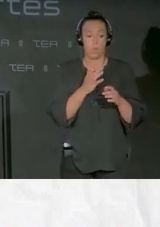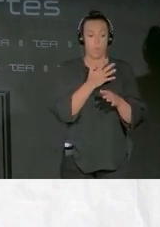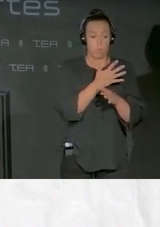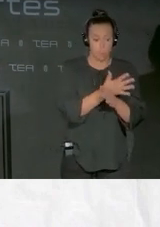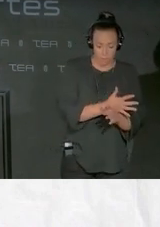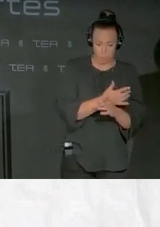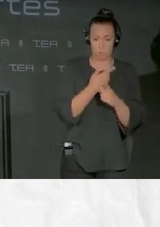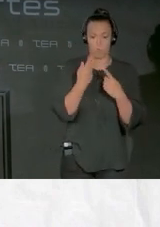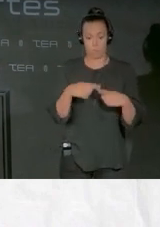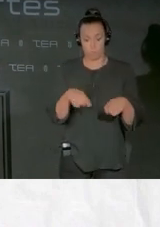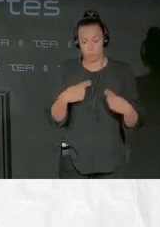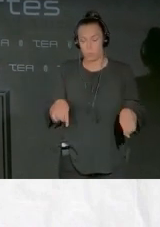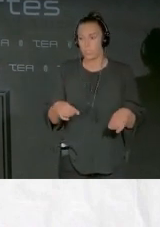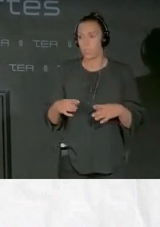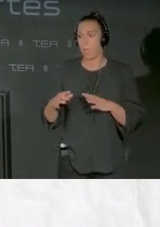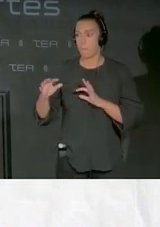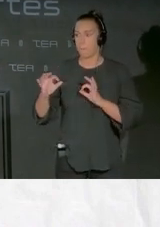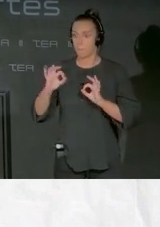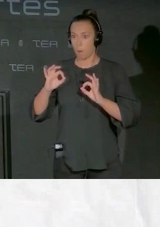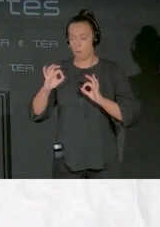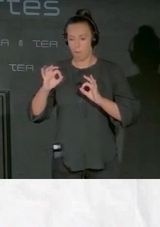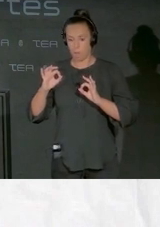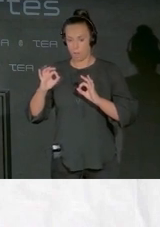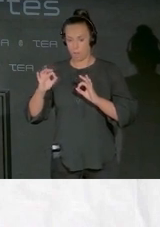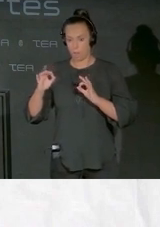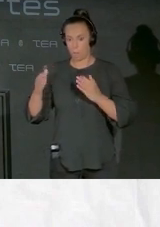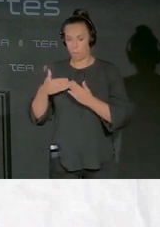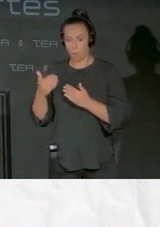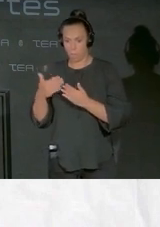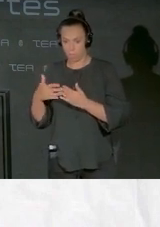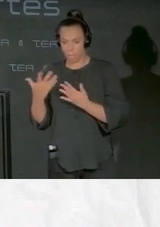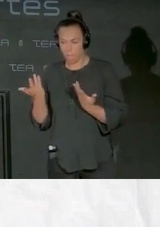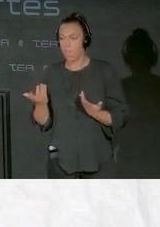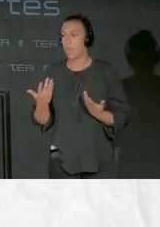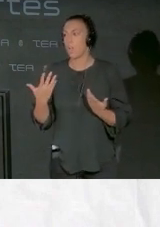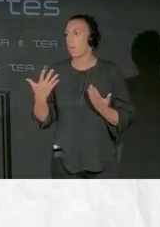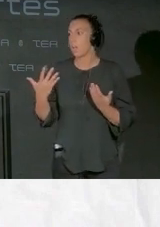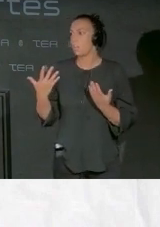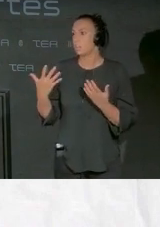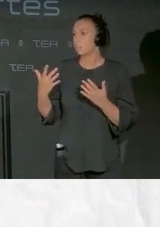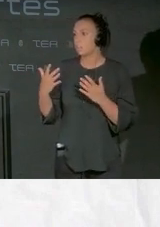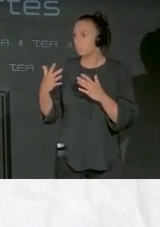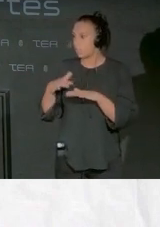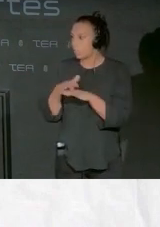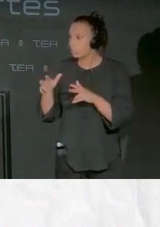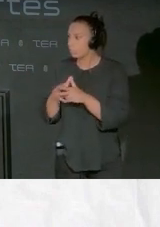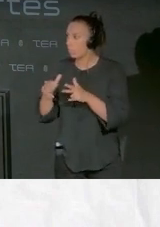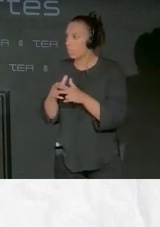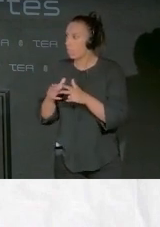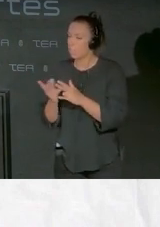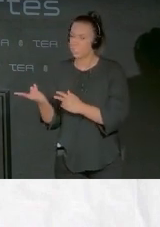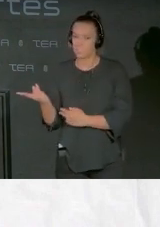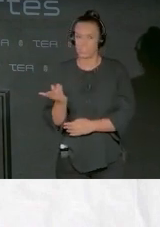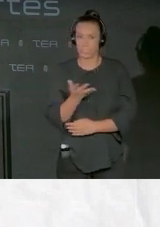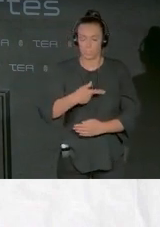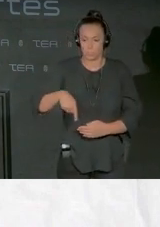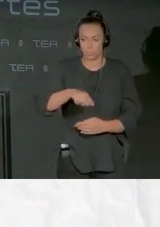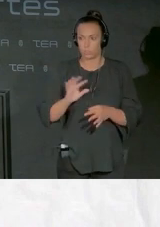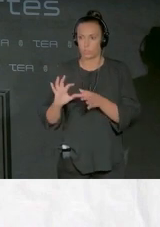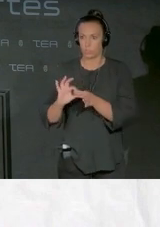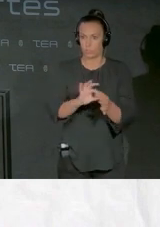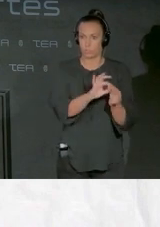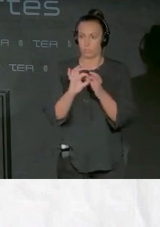as companies come to this space and develop goods and services. So I've spoken enough, but